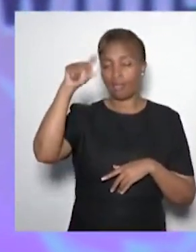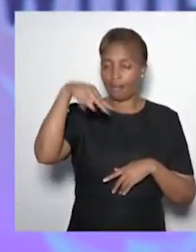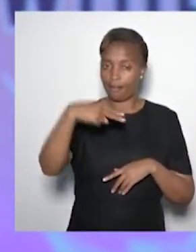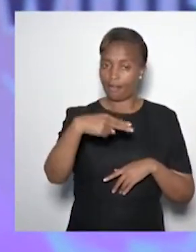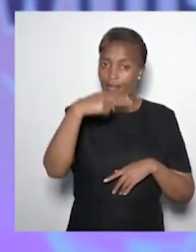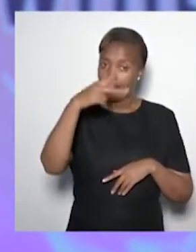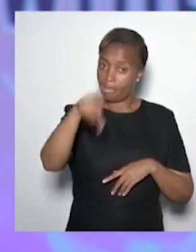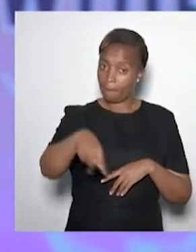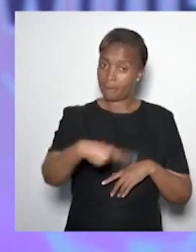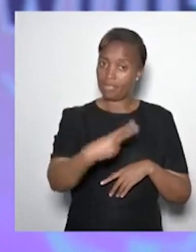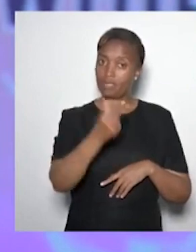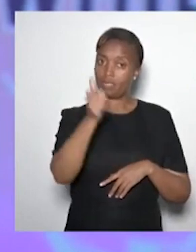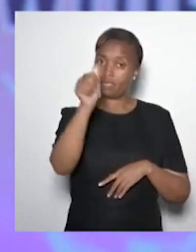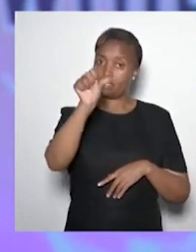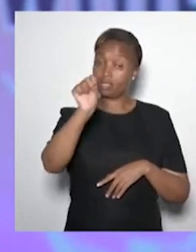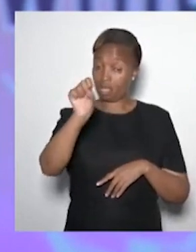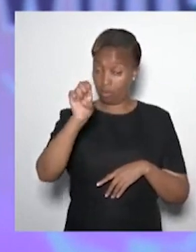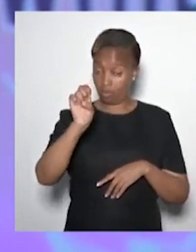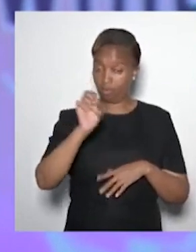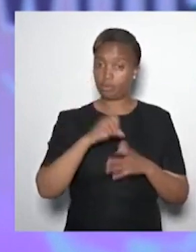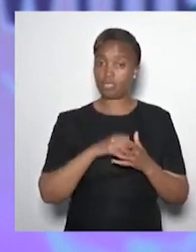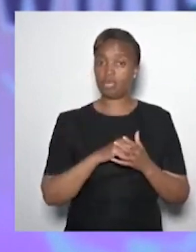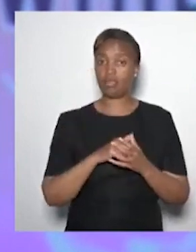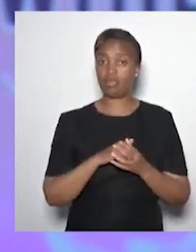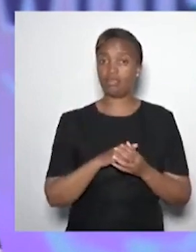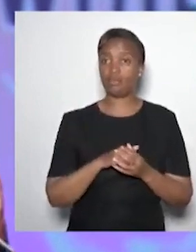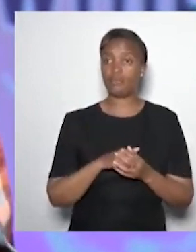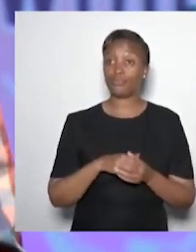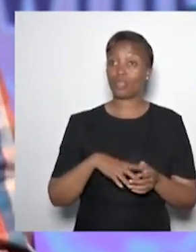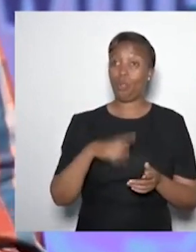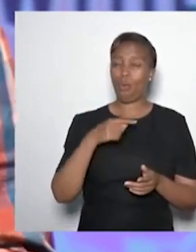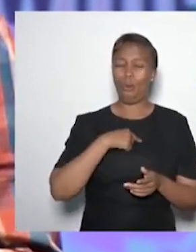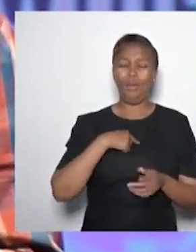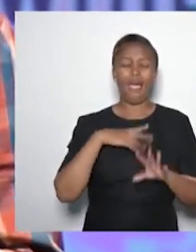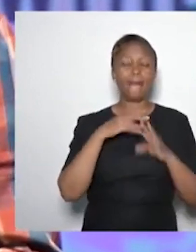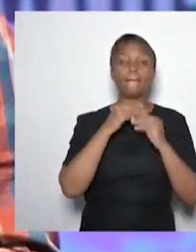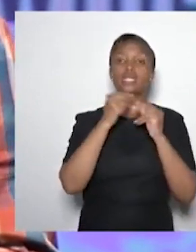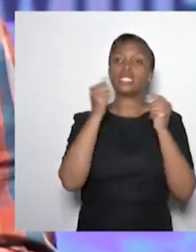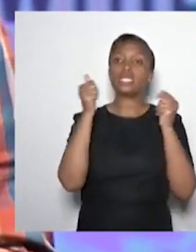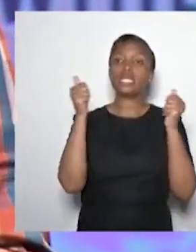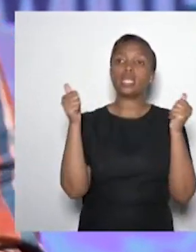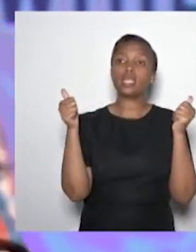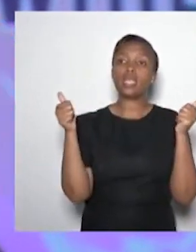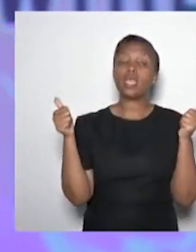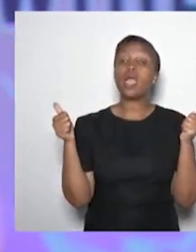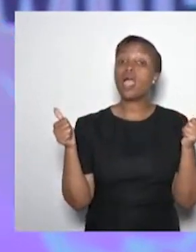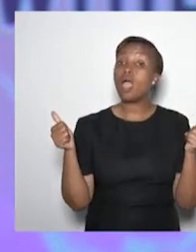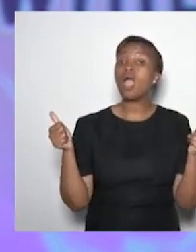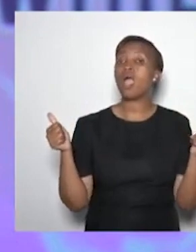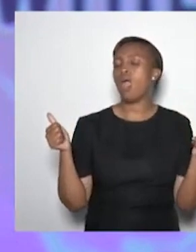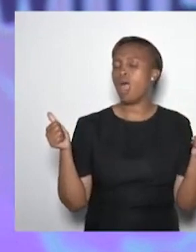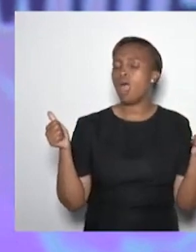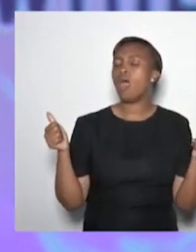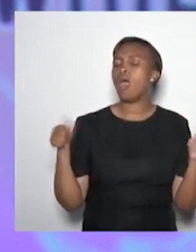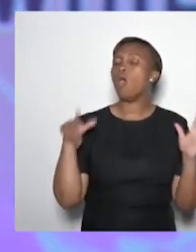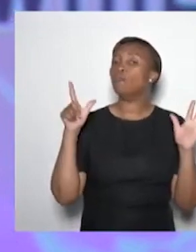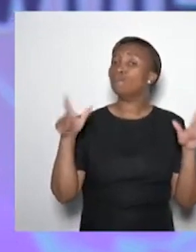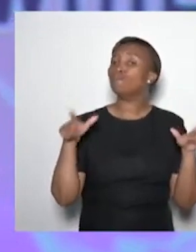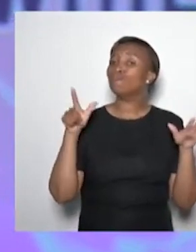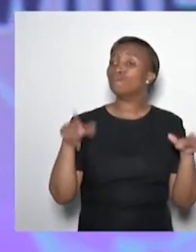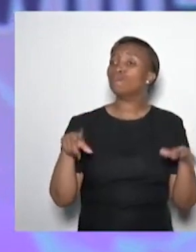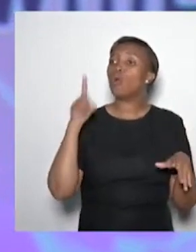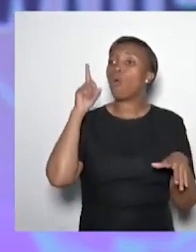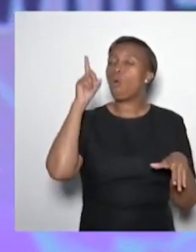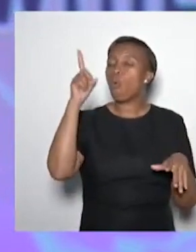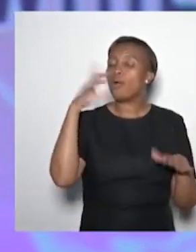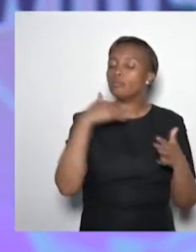P-H-A-S-E, phase of ministry, where I'm clear about it. On the 17th, just one day